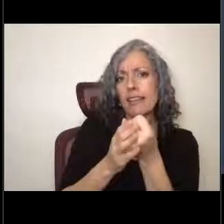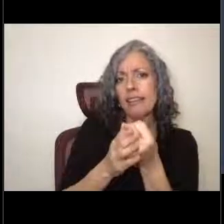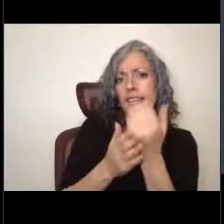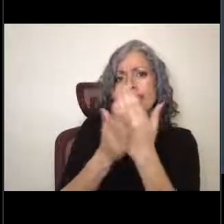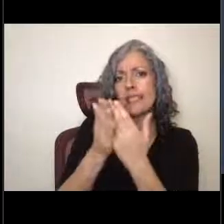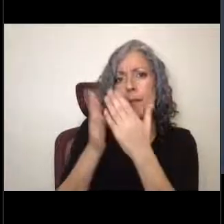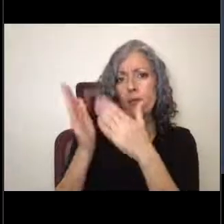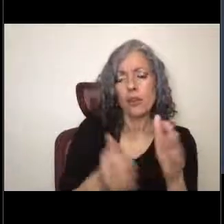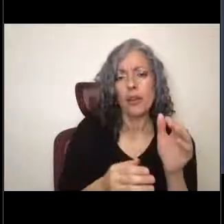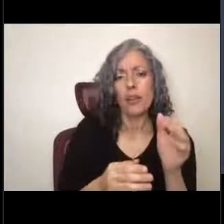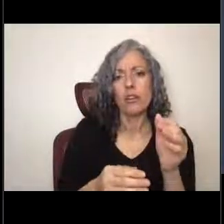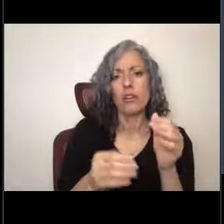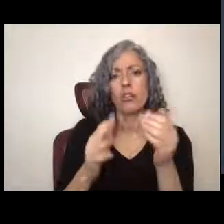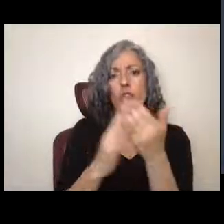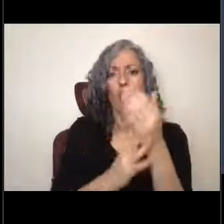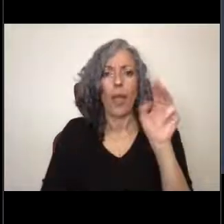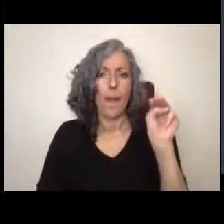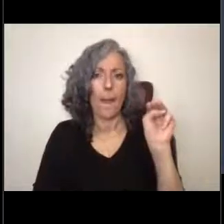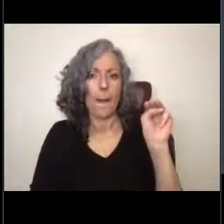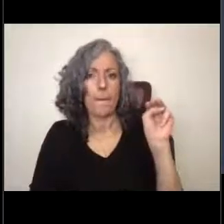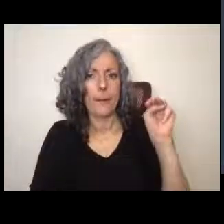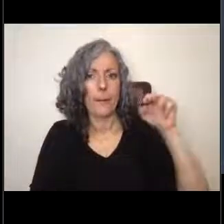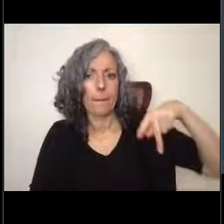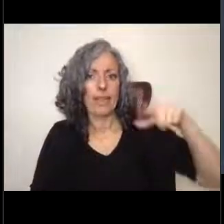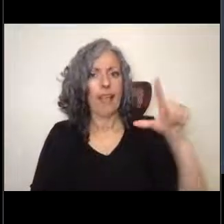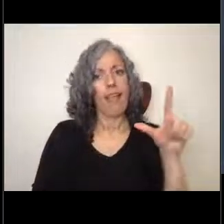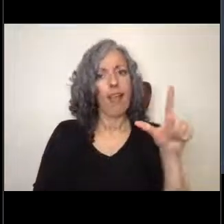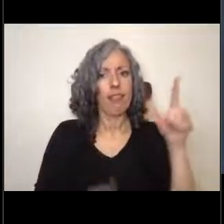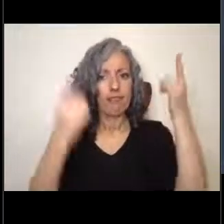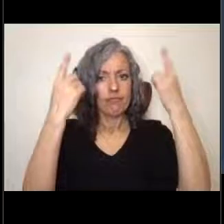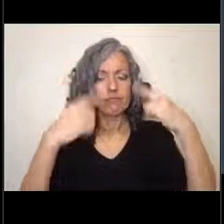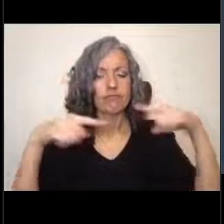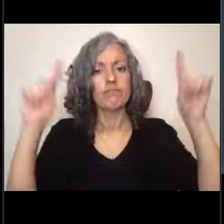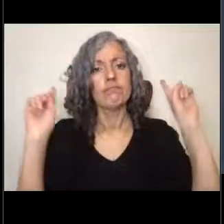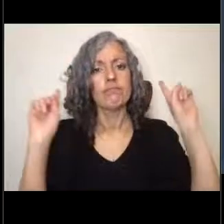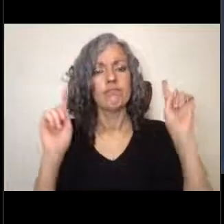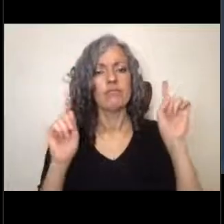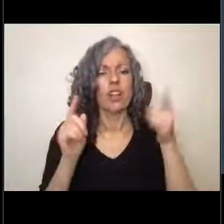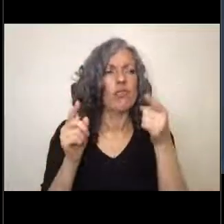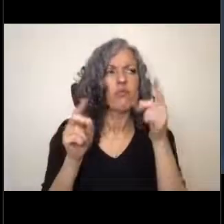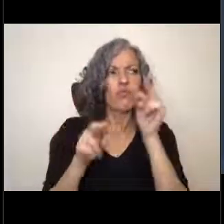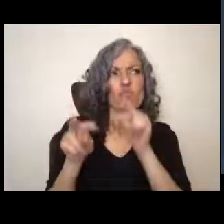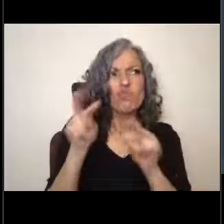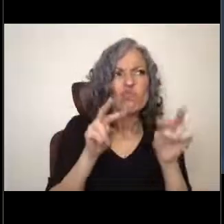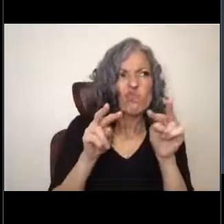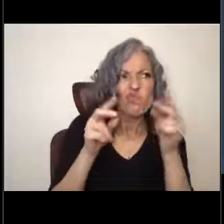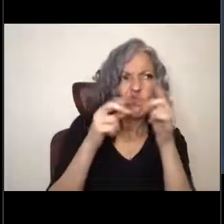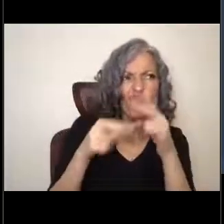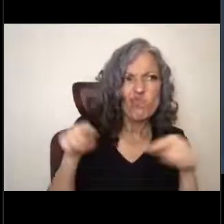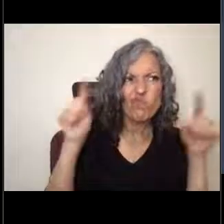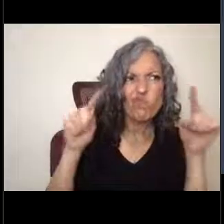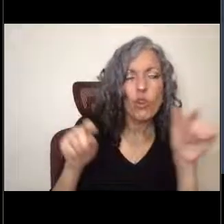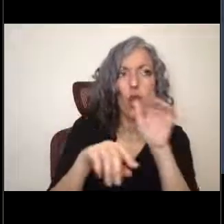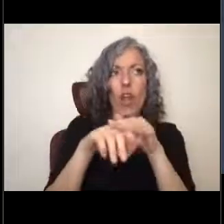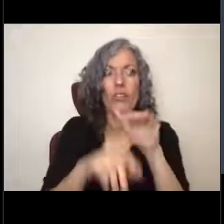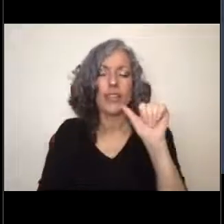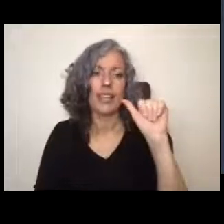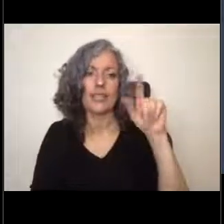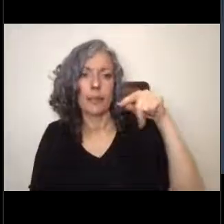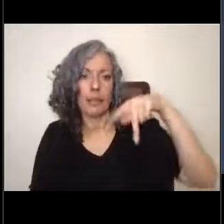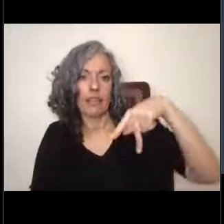MPO on successful projects or where we're at, just to try to track in the success on the ATP?